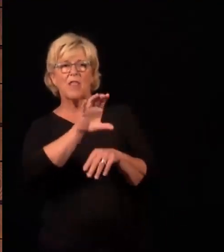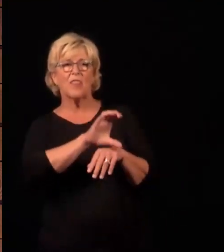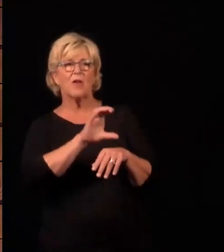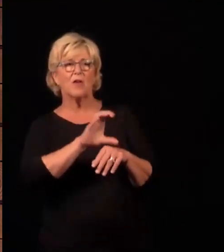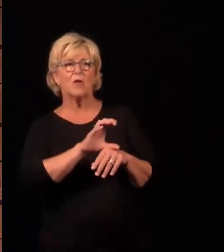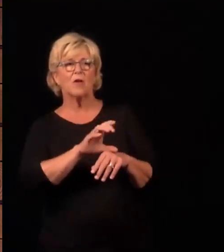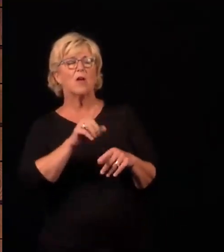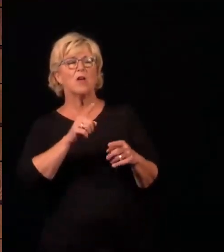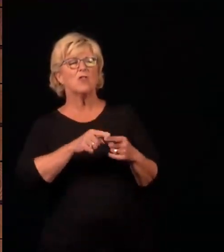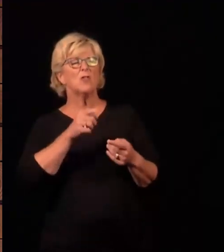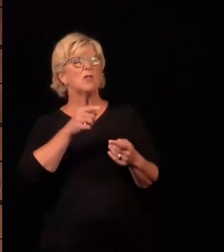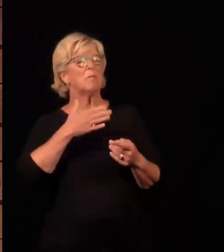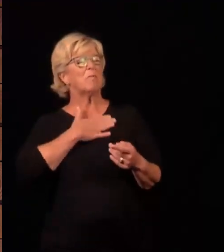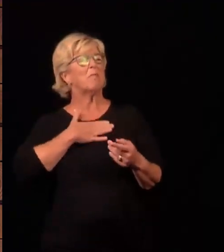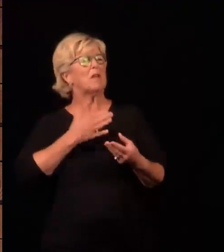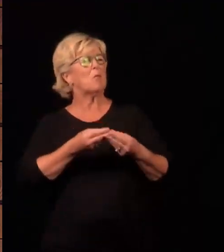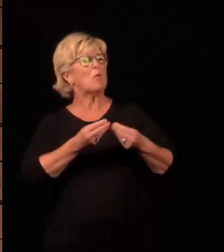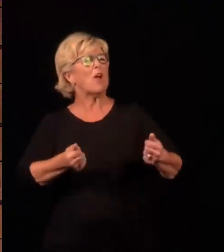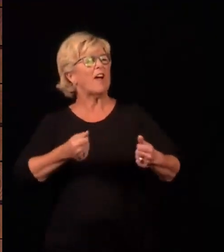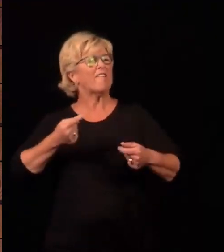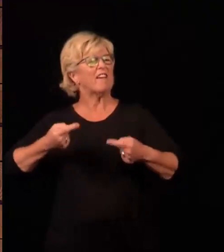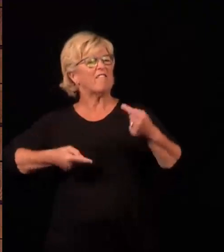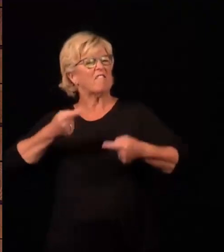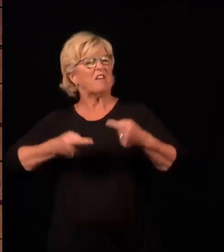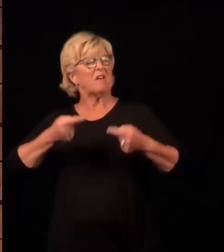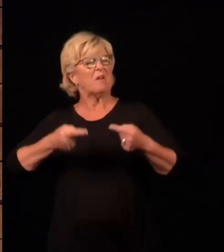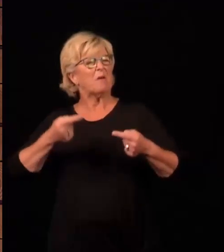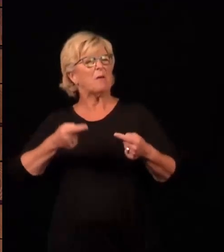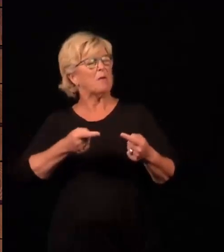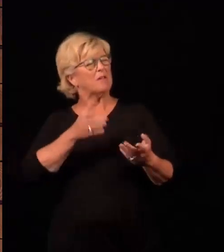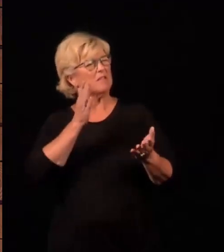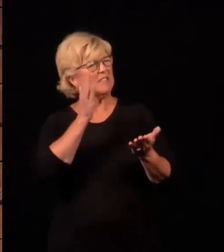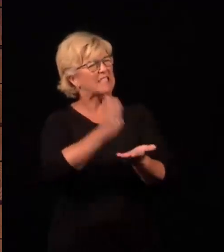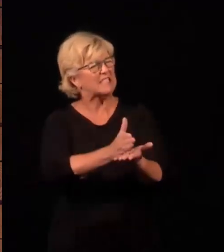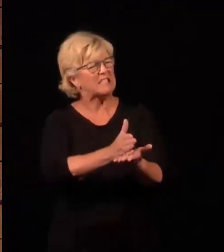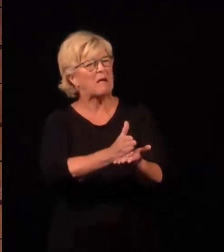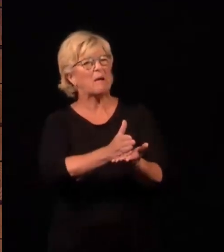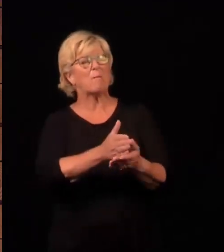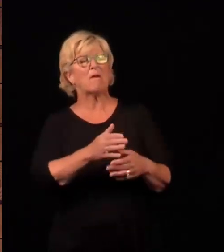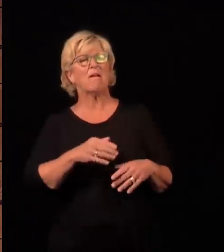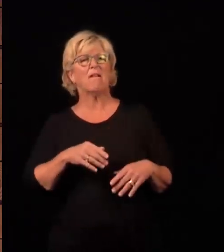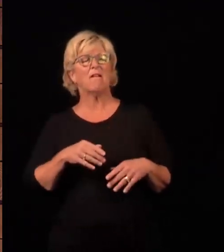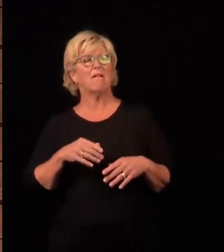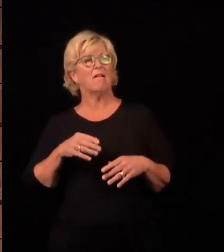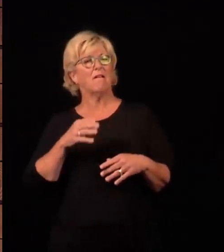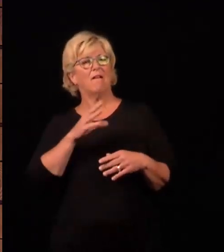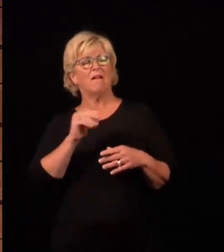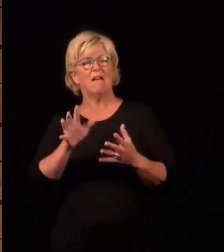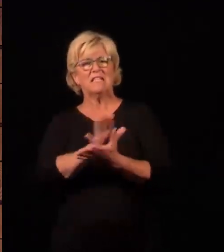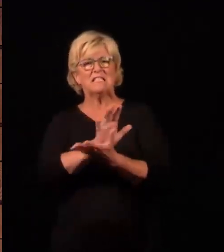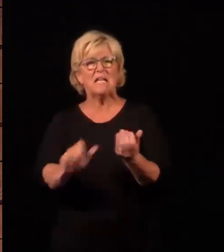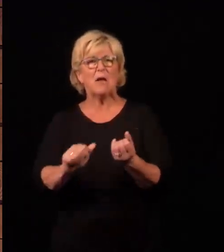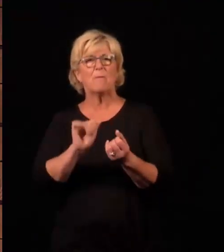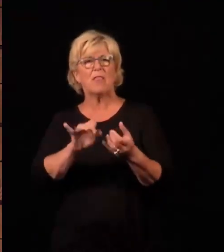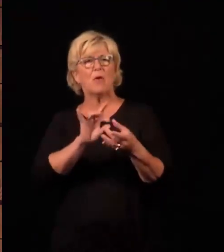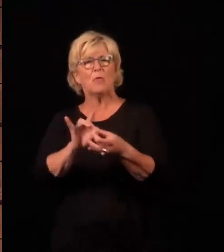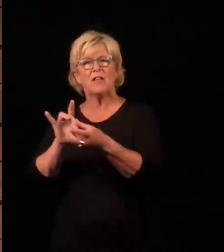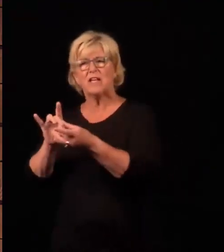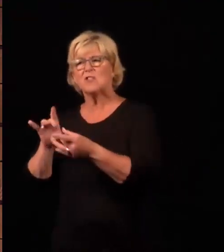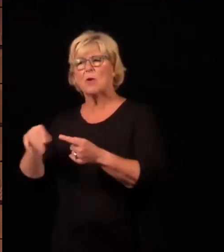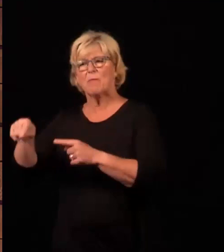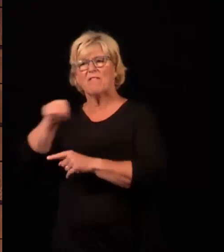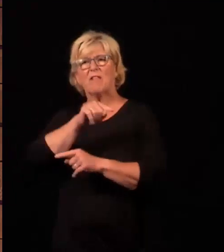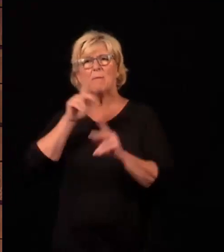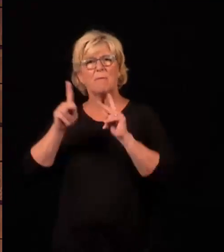end a feud that they've been having, which has been hurting the ministry and damaging the relationships inside the